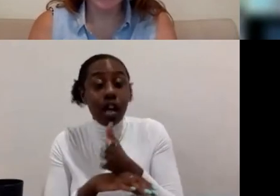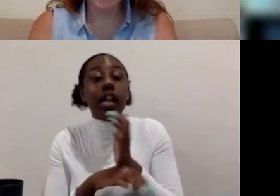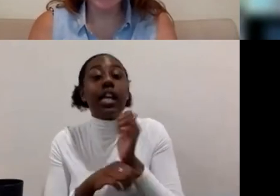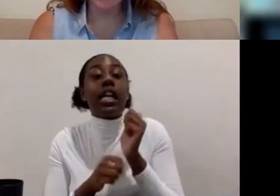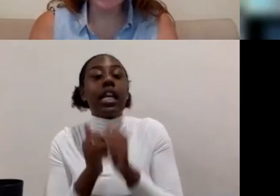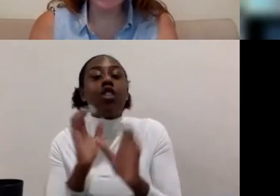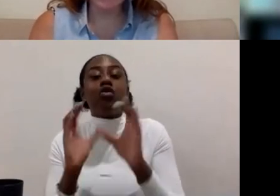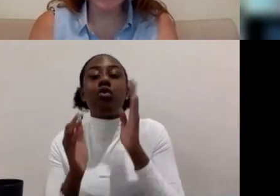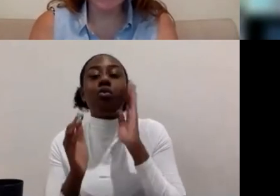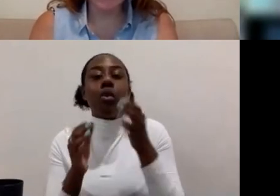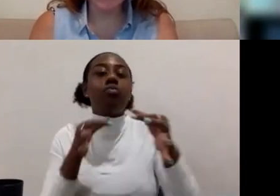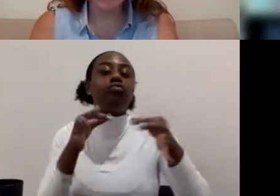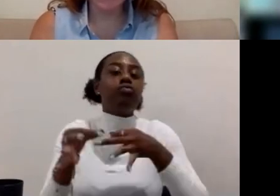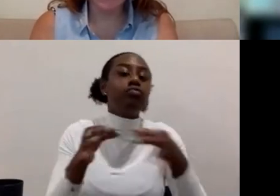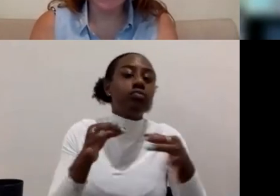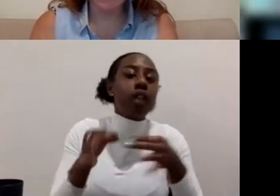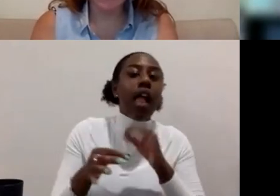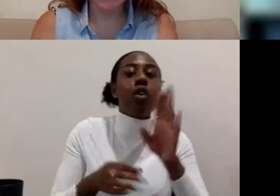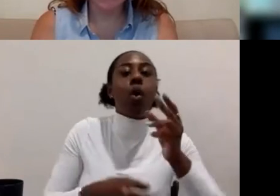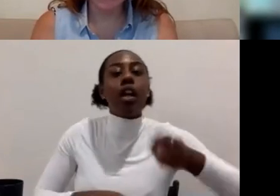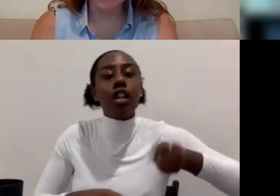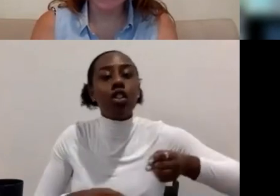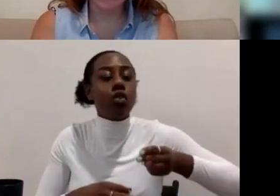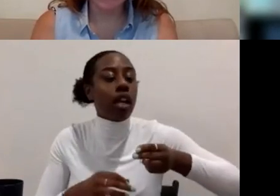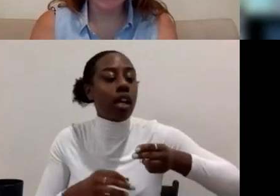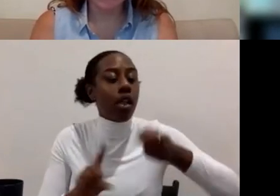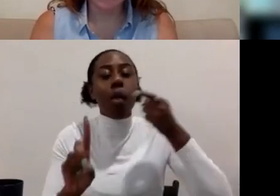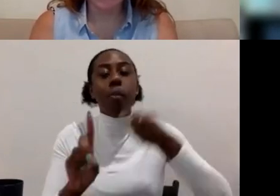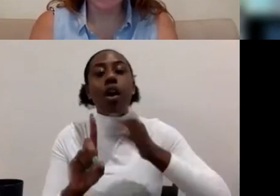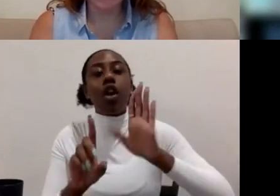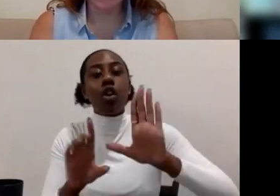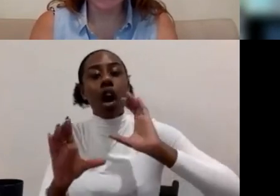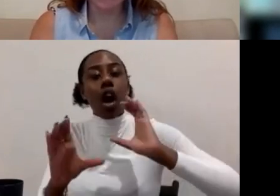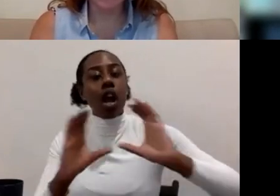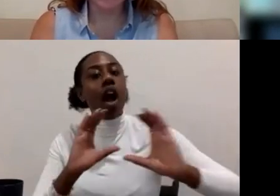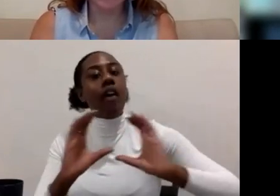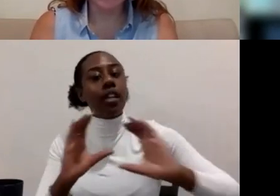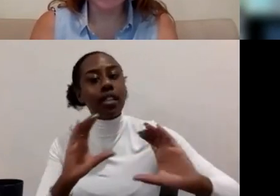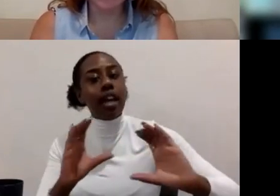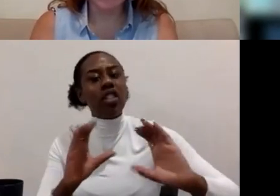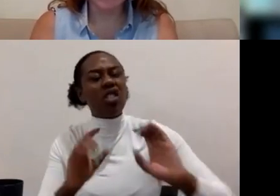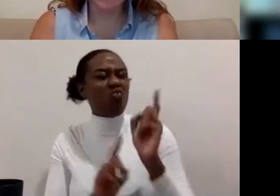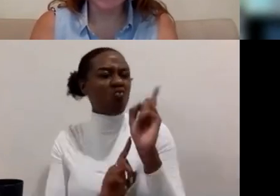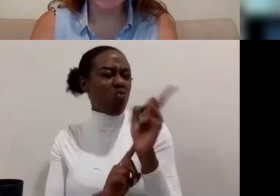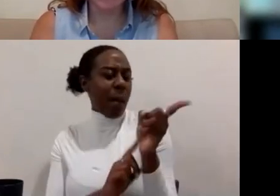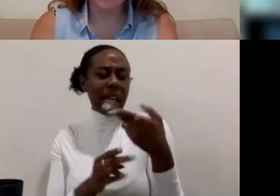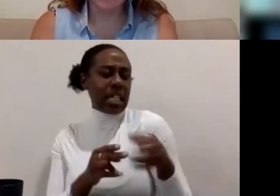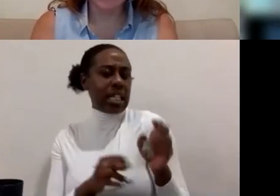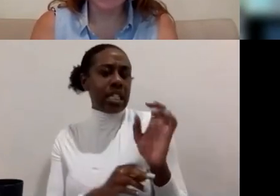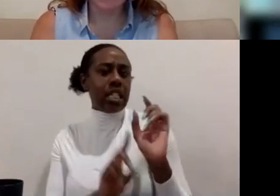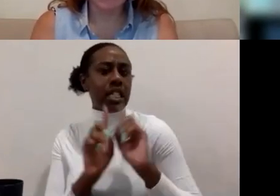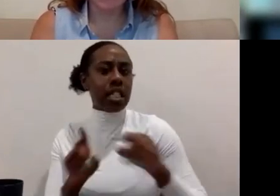discussing and the highlight of your conversation. Thank you for dropping that link, Teresa.